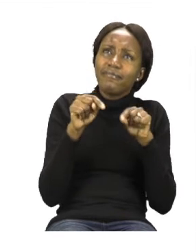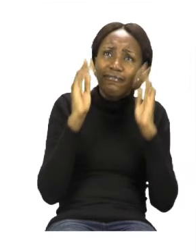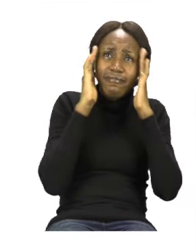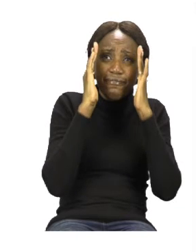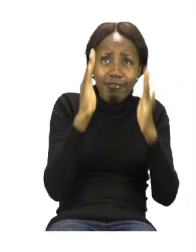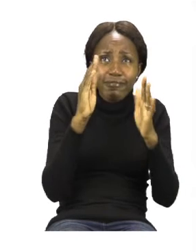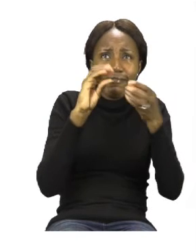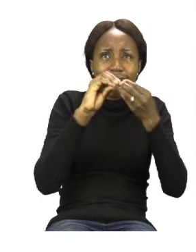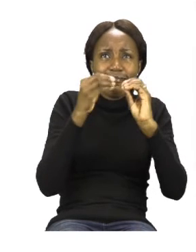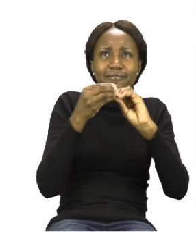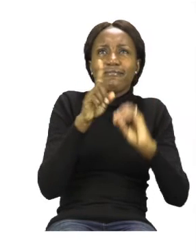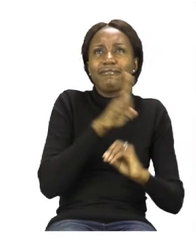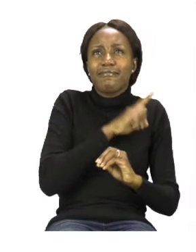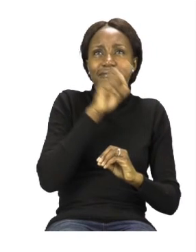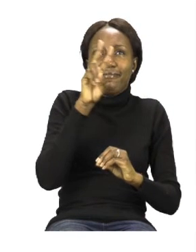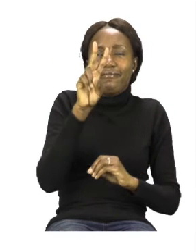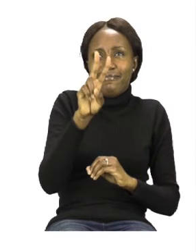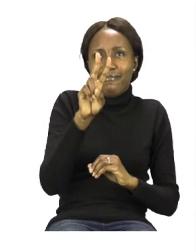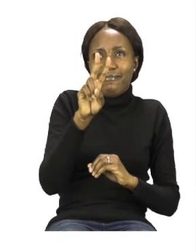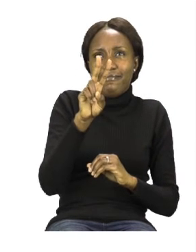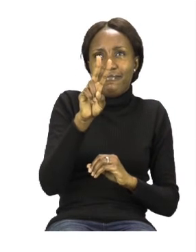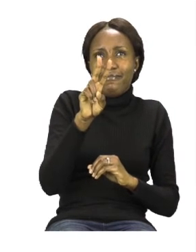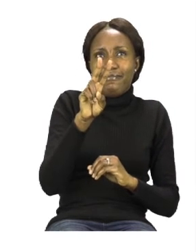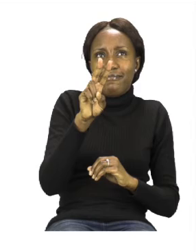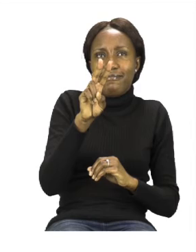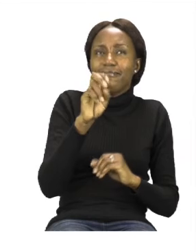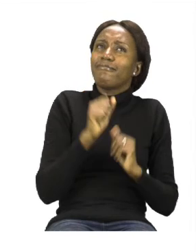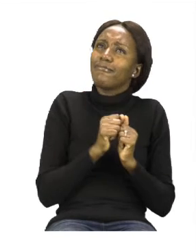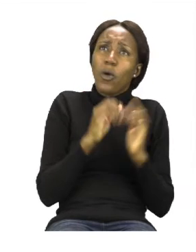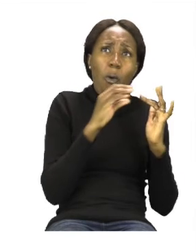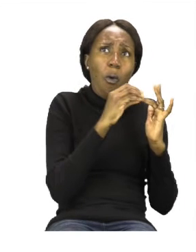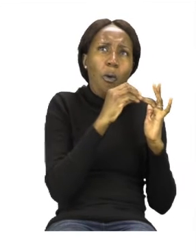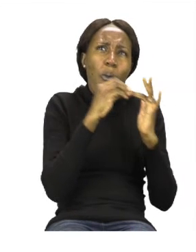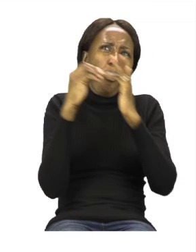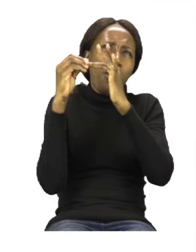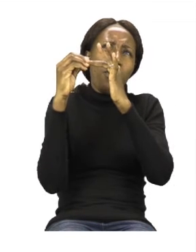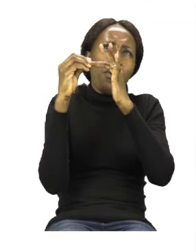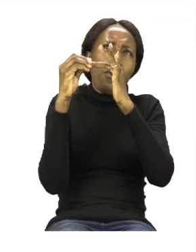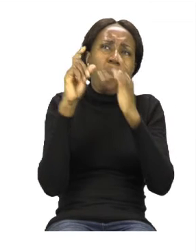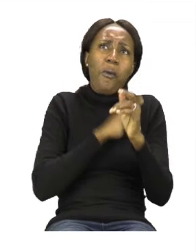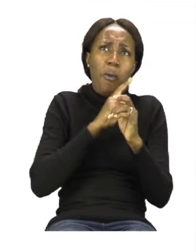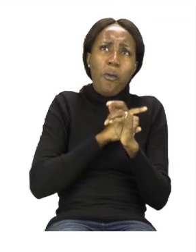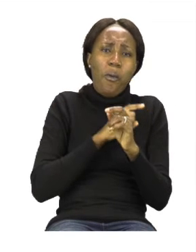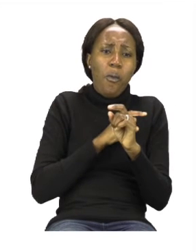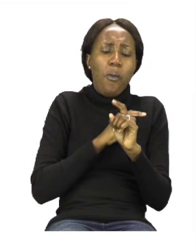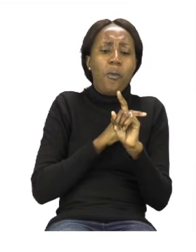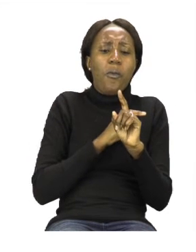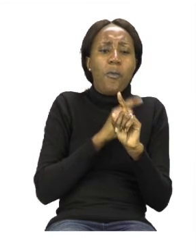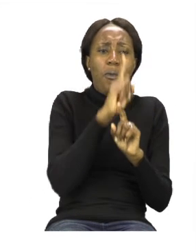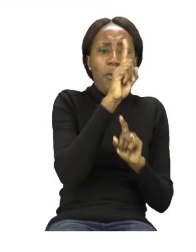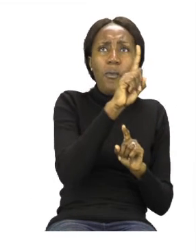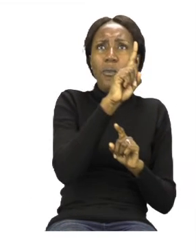number 12. Now the number 12 is very special because it has 2 digits. It has